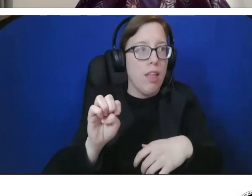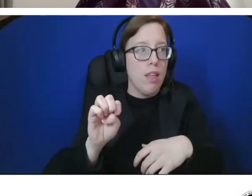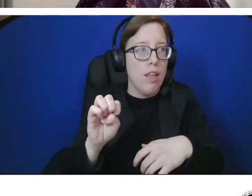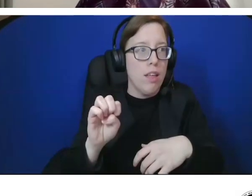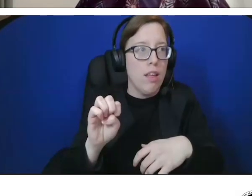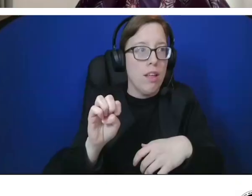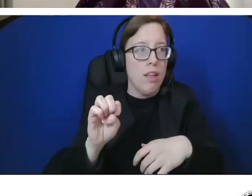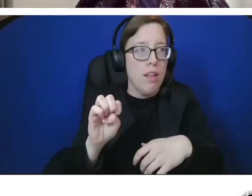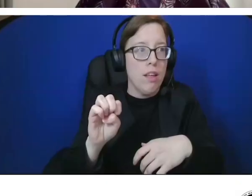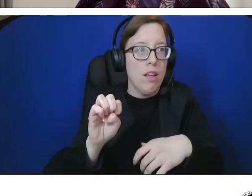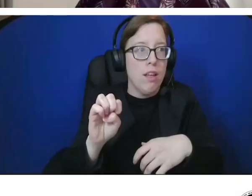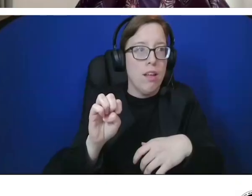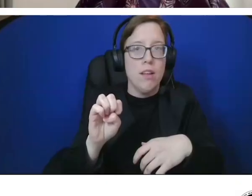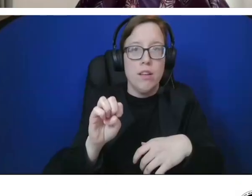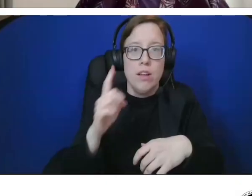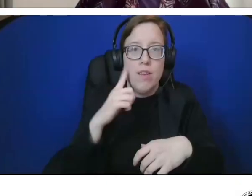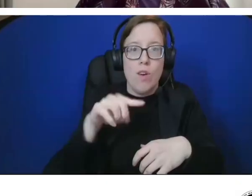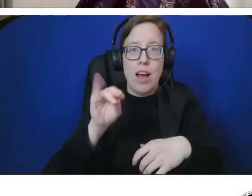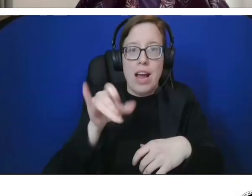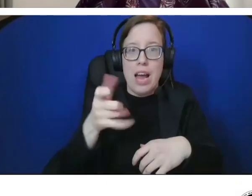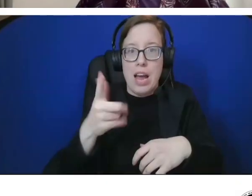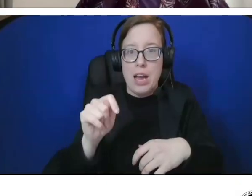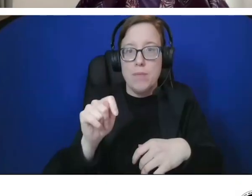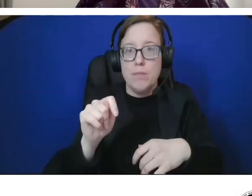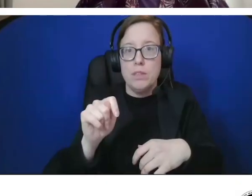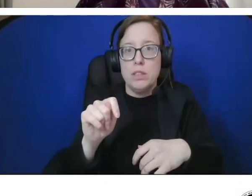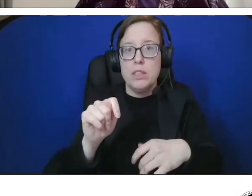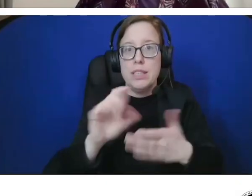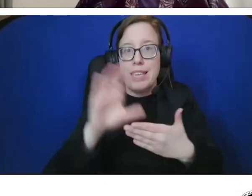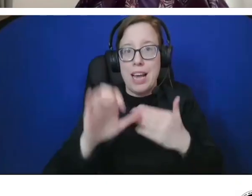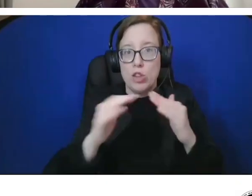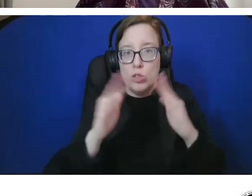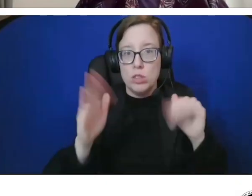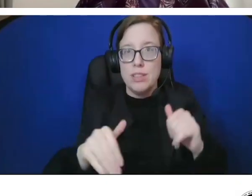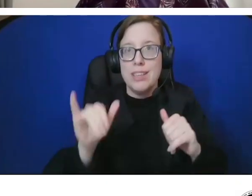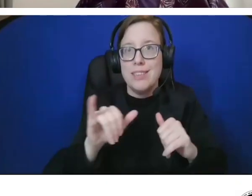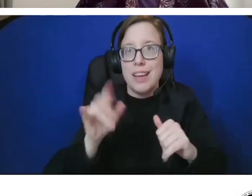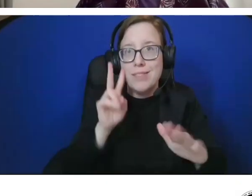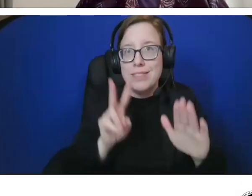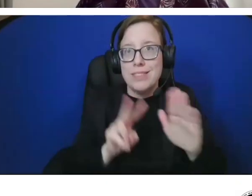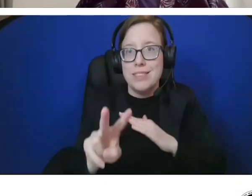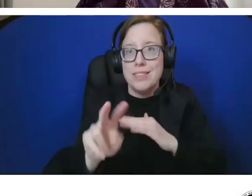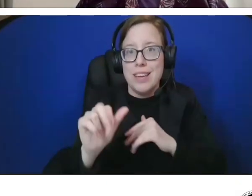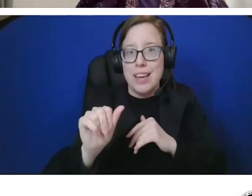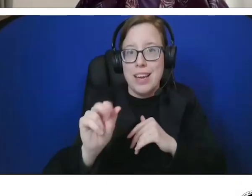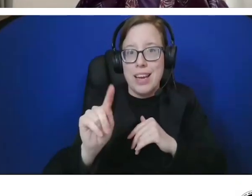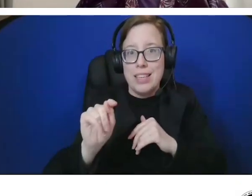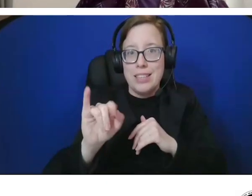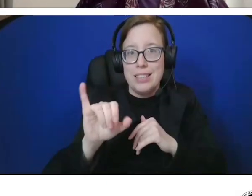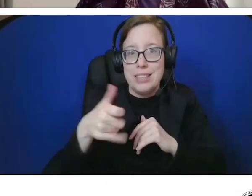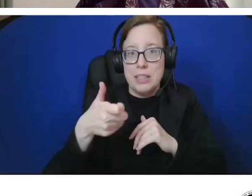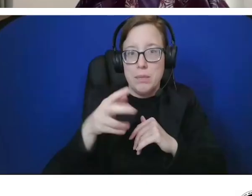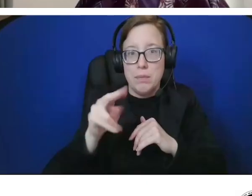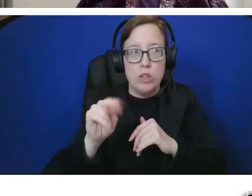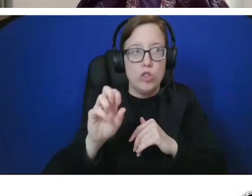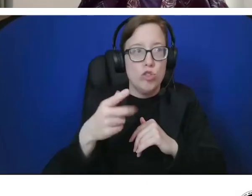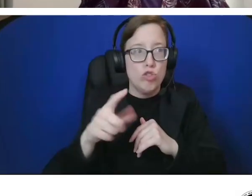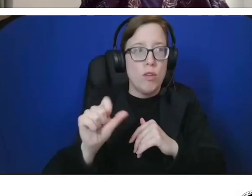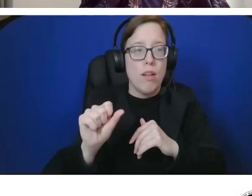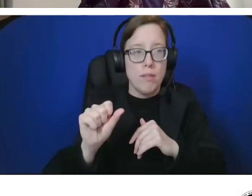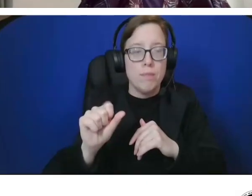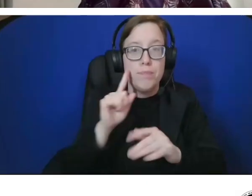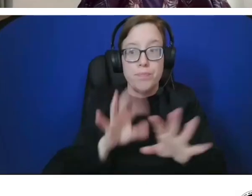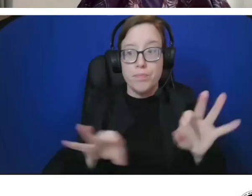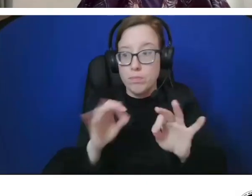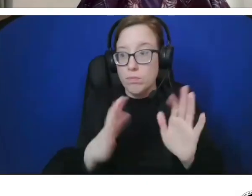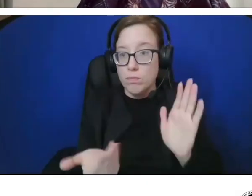considerations, apply to teaching object calendar systems, also known as anticipation shelves.